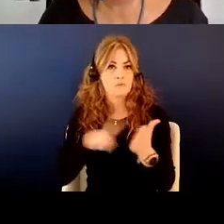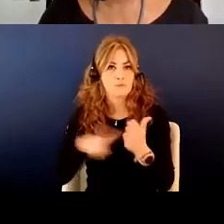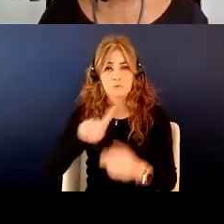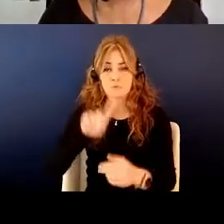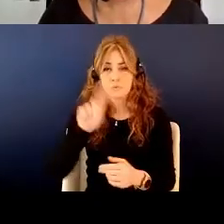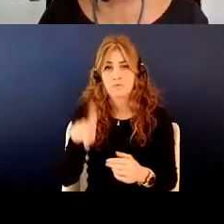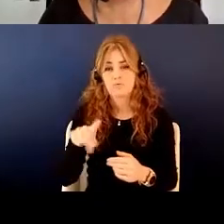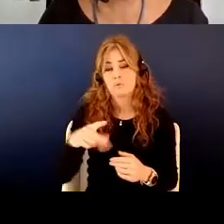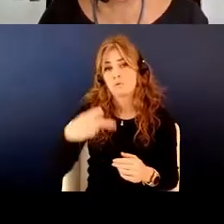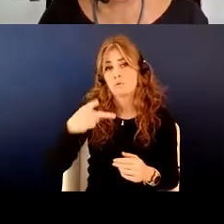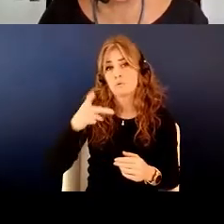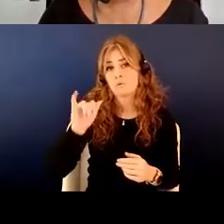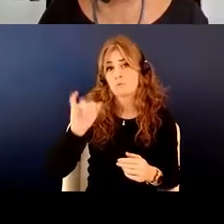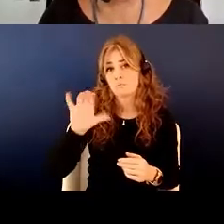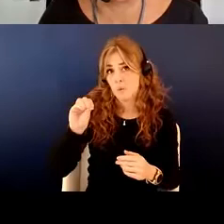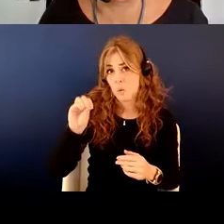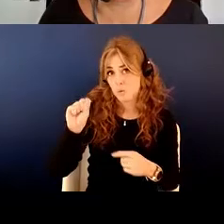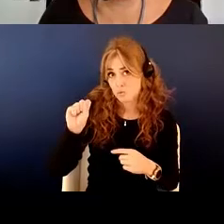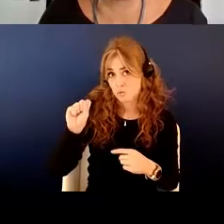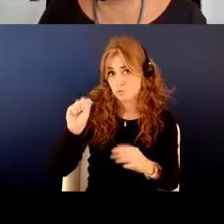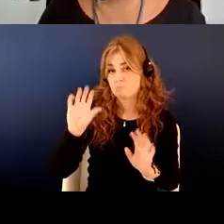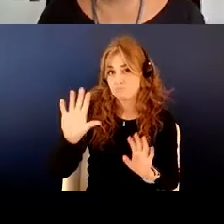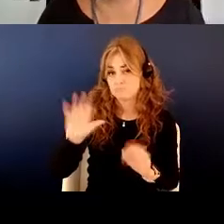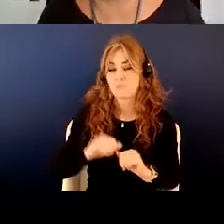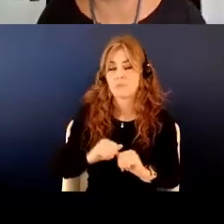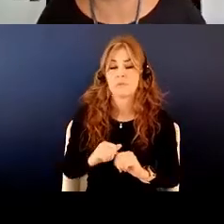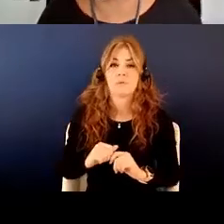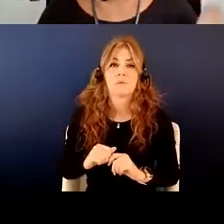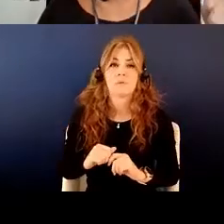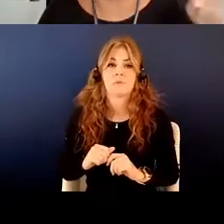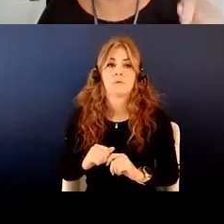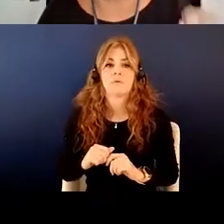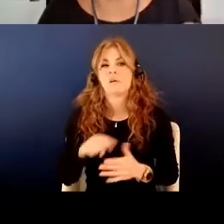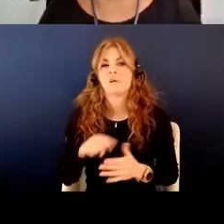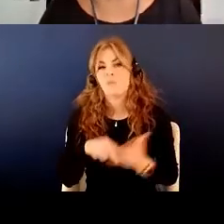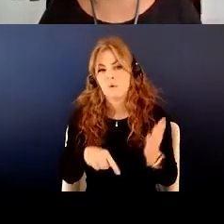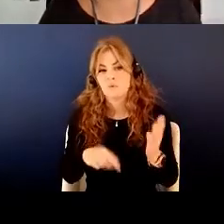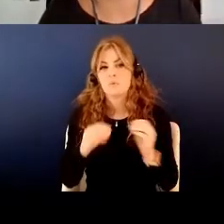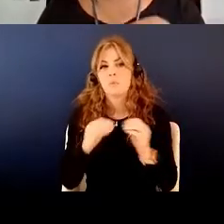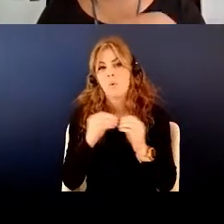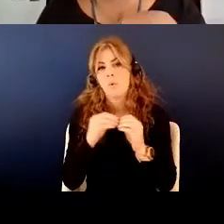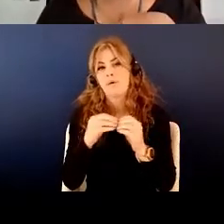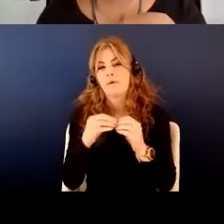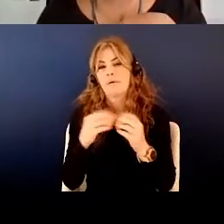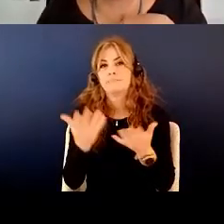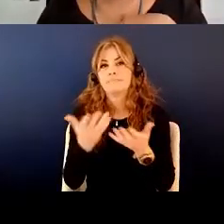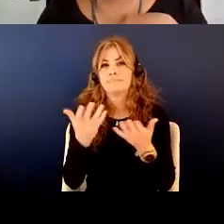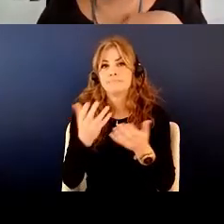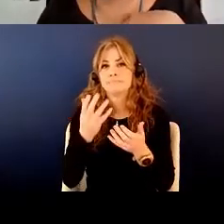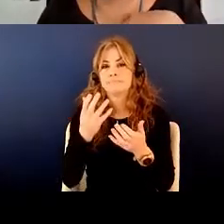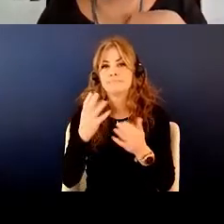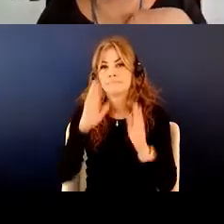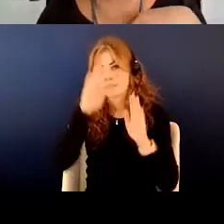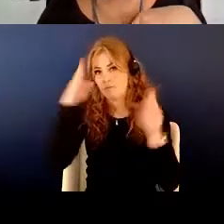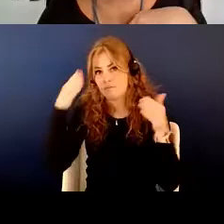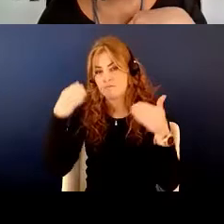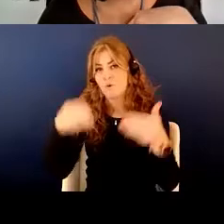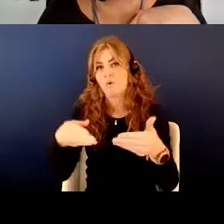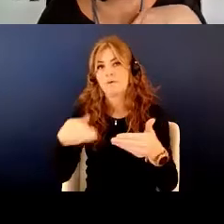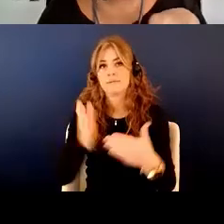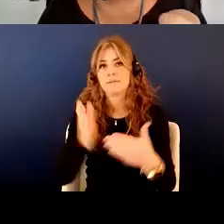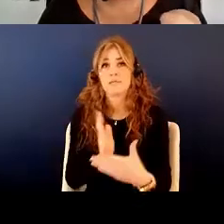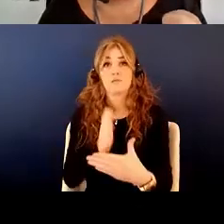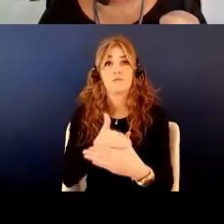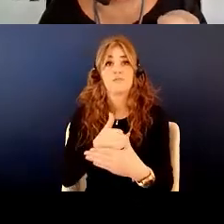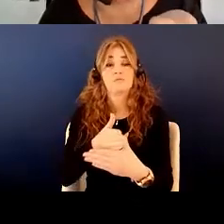the PICOS framework, I'll start with the PICOS framework. Again, these are sort of more directly focused on questions, intervention